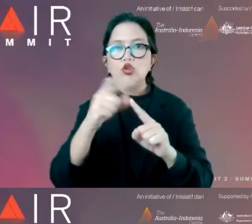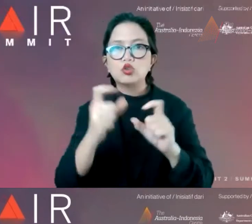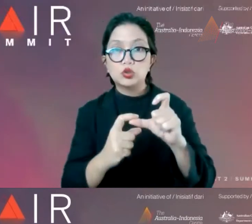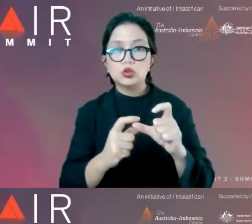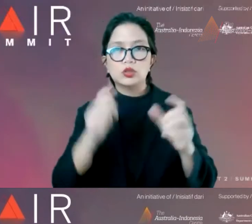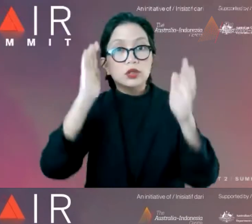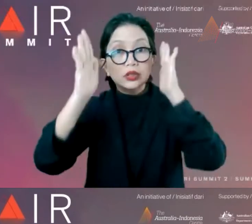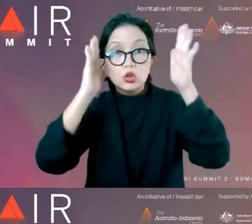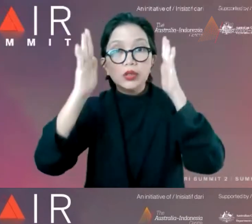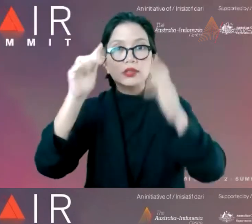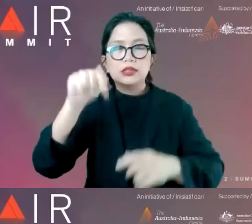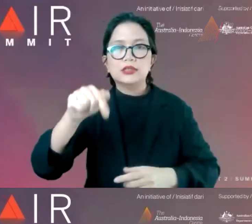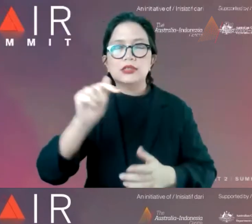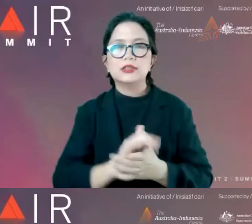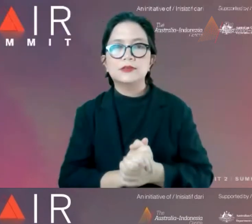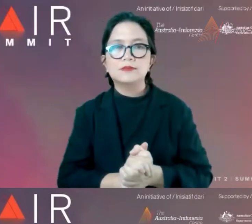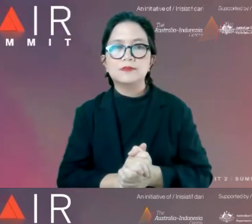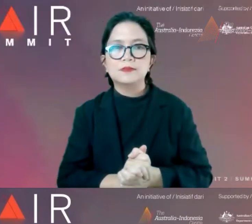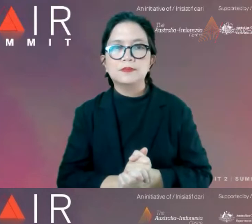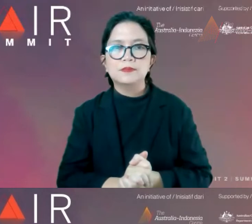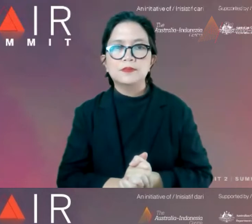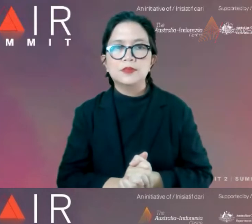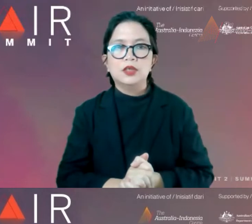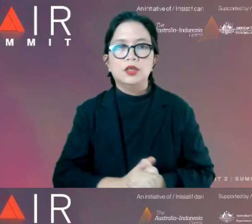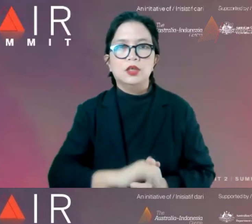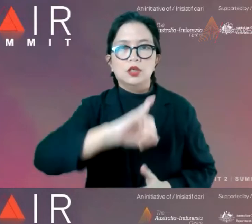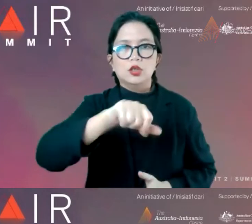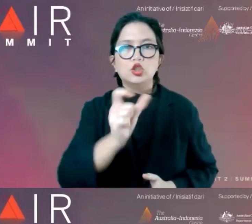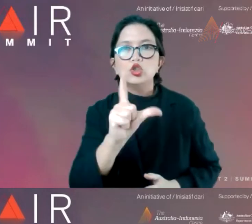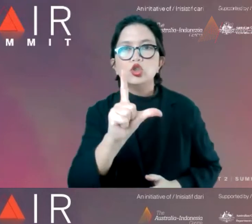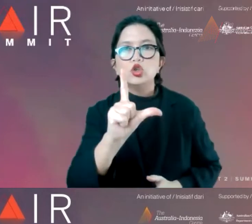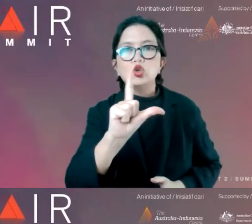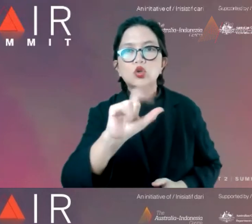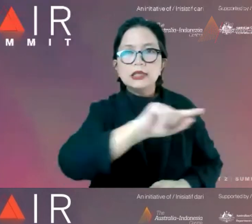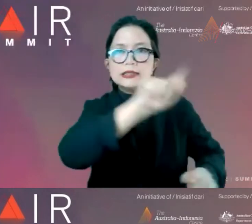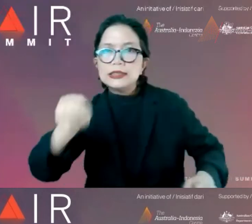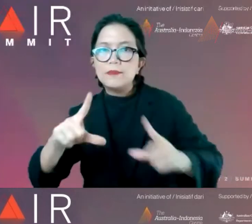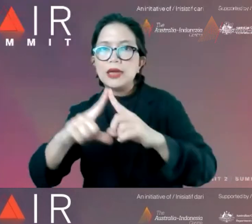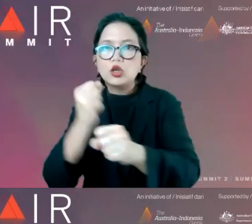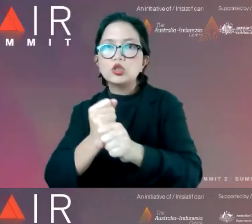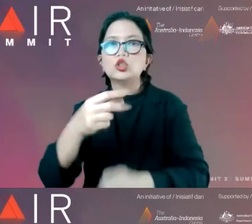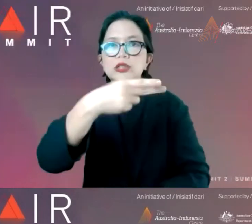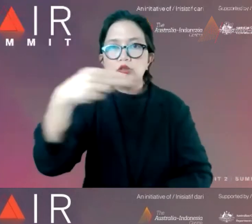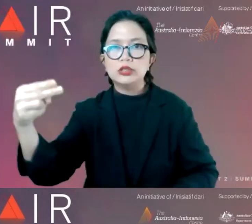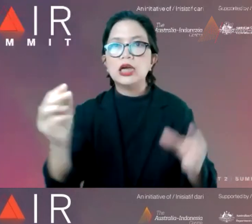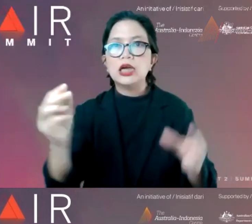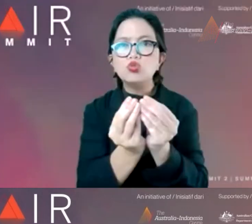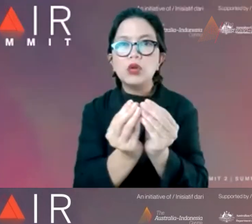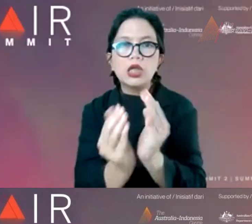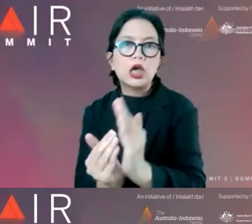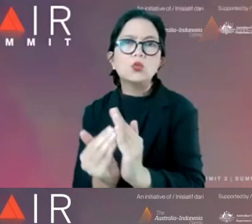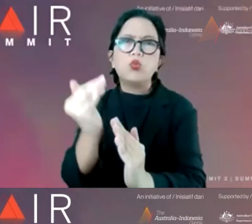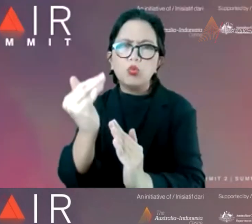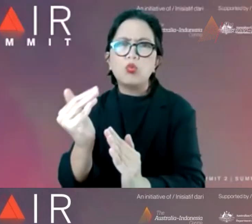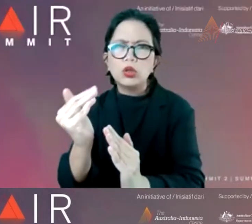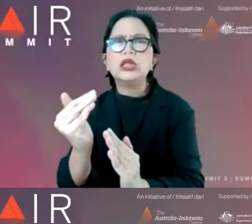and August, where number of cases the highest in Indonesia, also